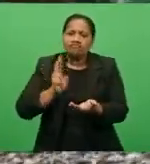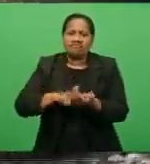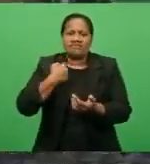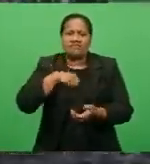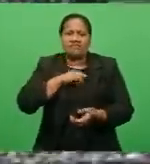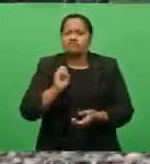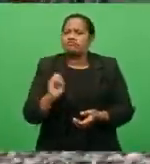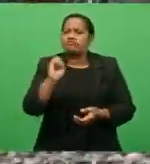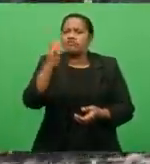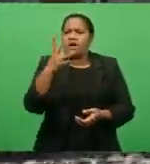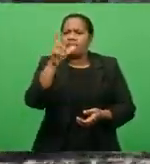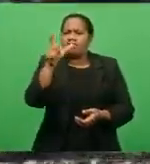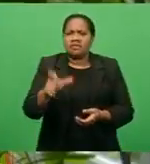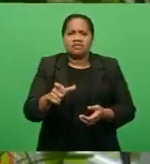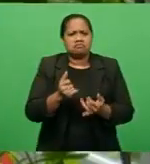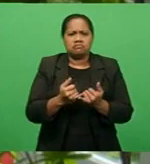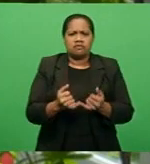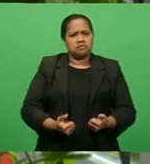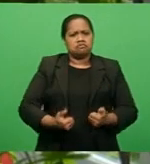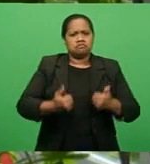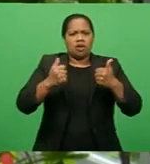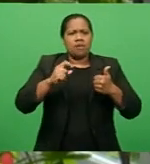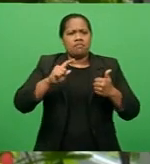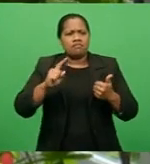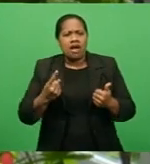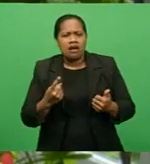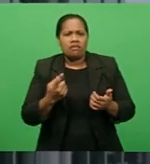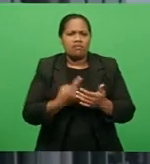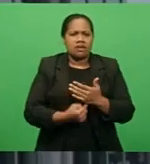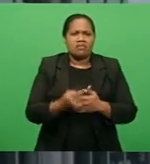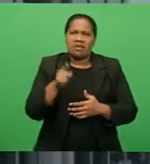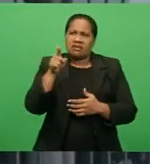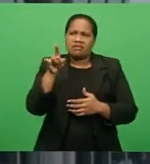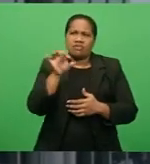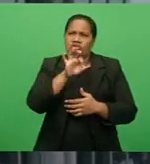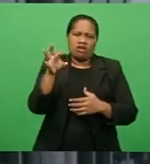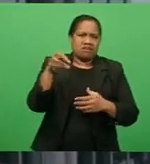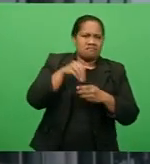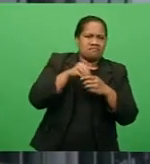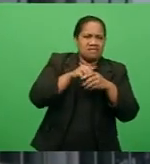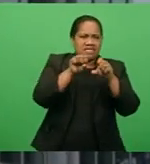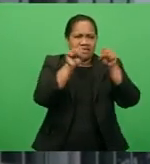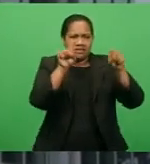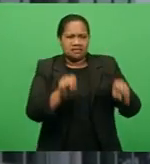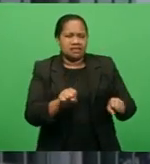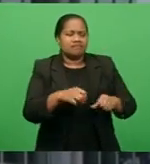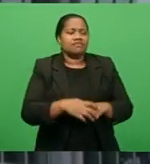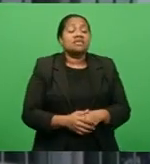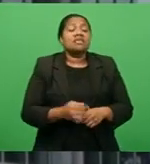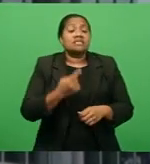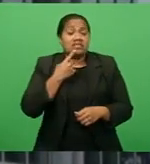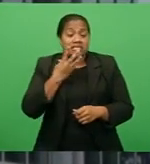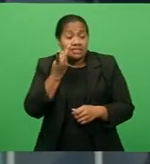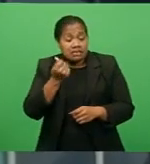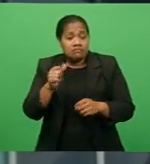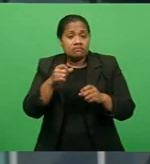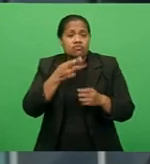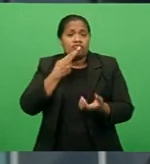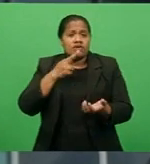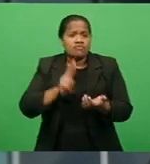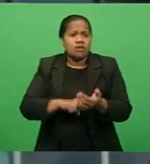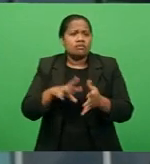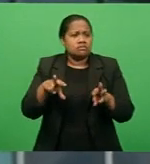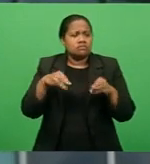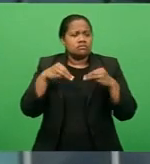very good lifestyle, but there's a suspicion that they are not in the system. Fazrul Rahman says some reports received include the failure